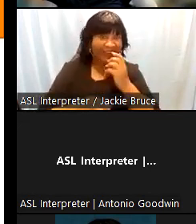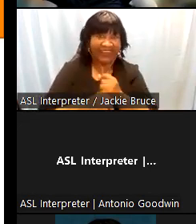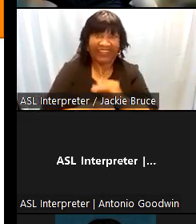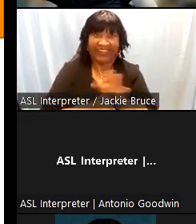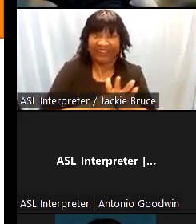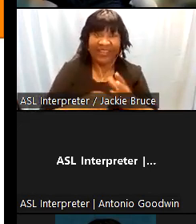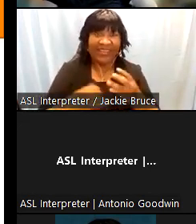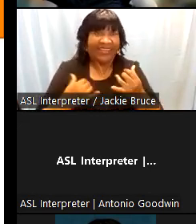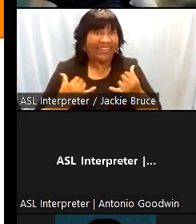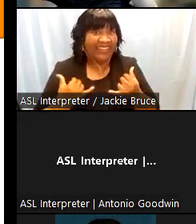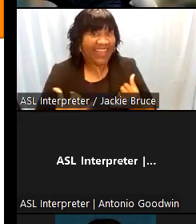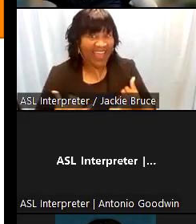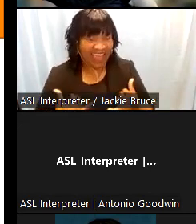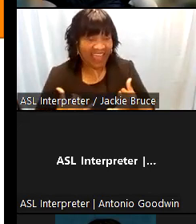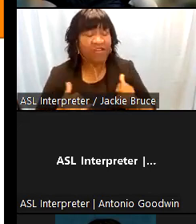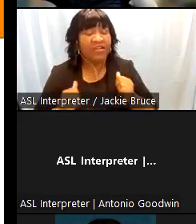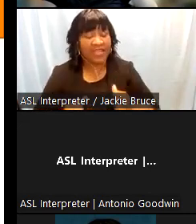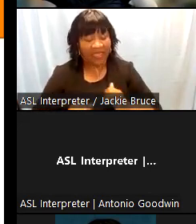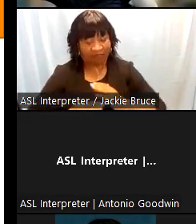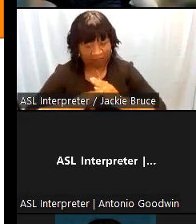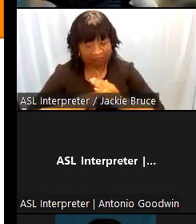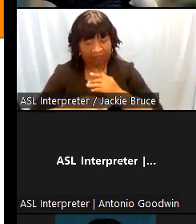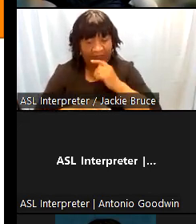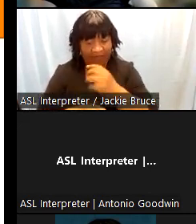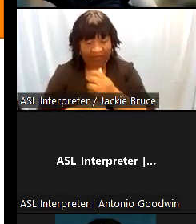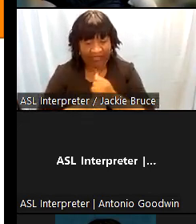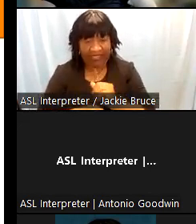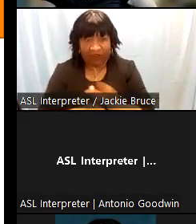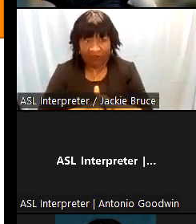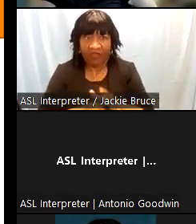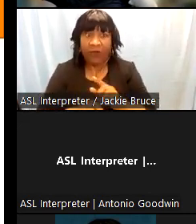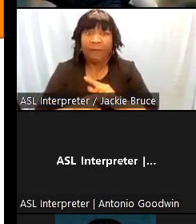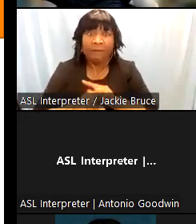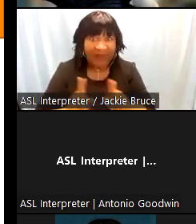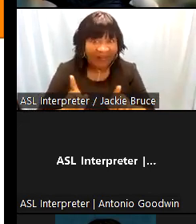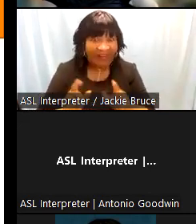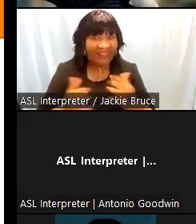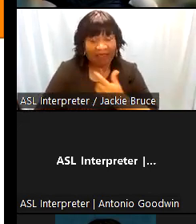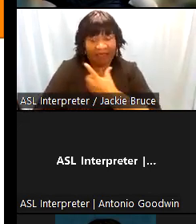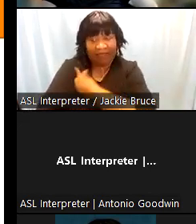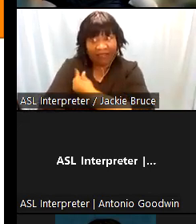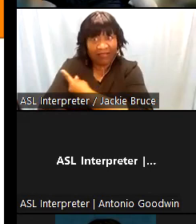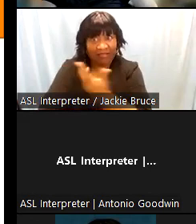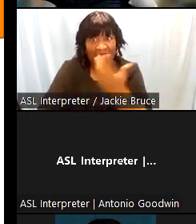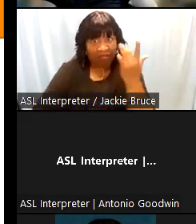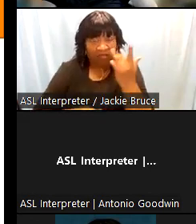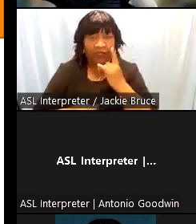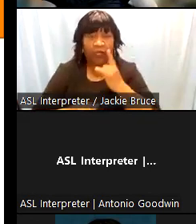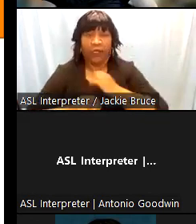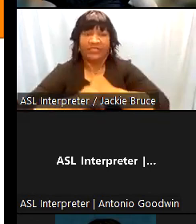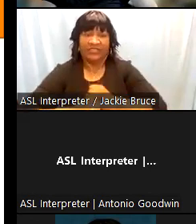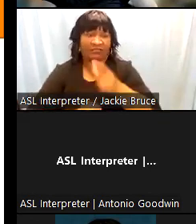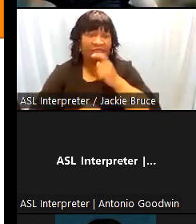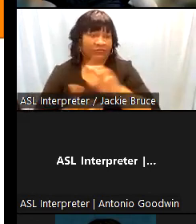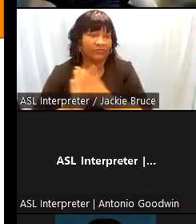Now they still can prevent people from getting COVID, but what they're really good at is protecting people from getting seriously